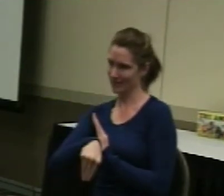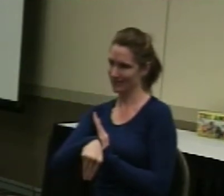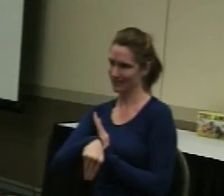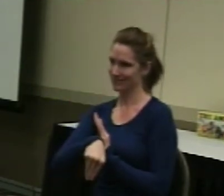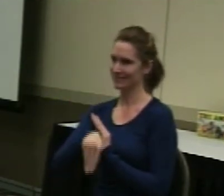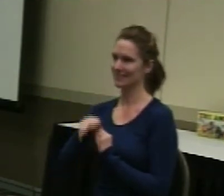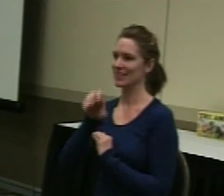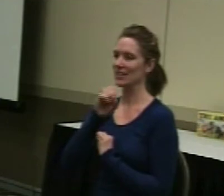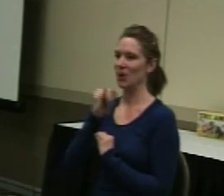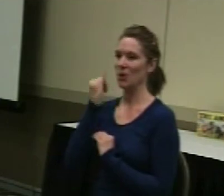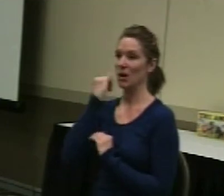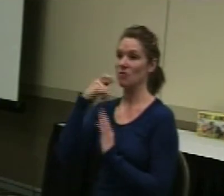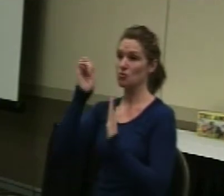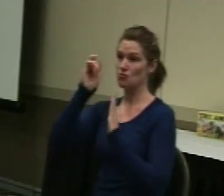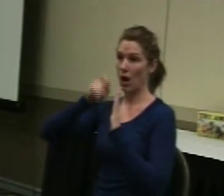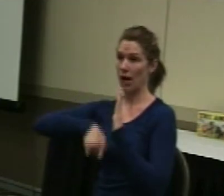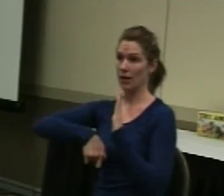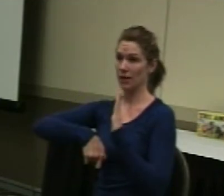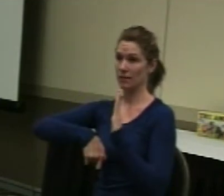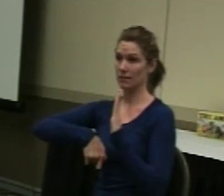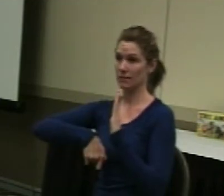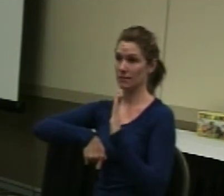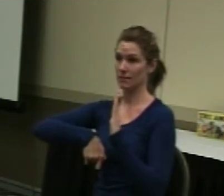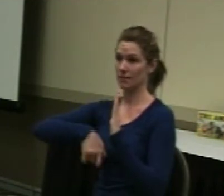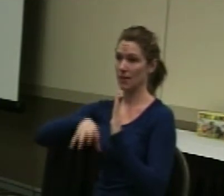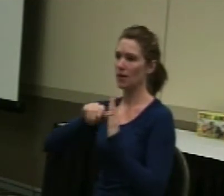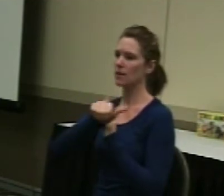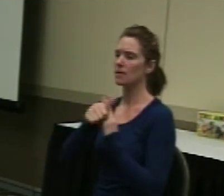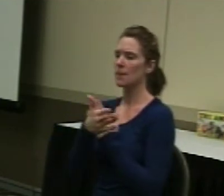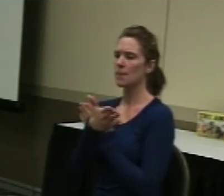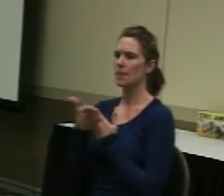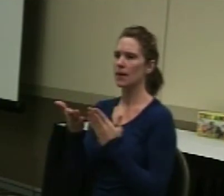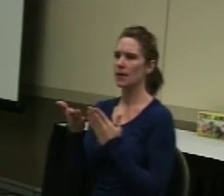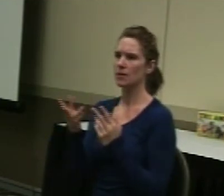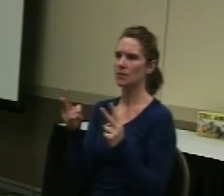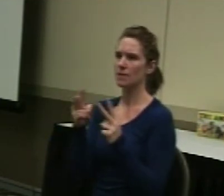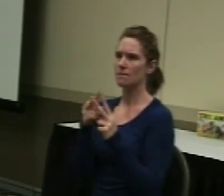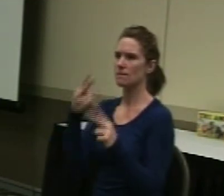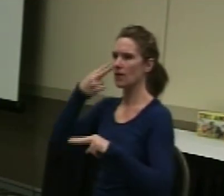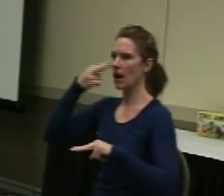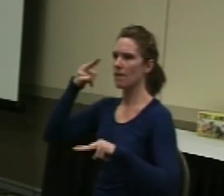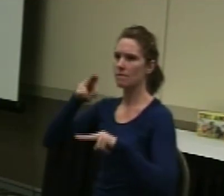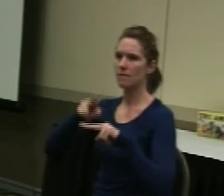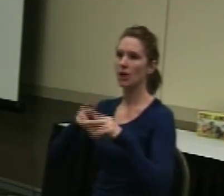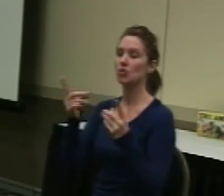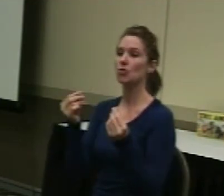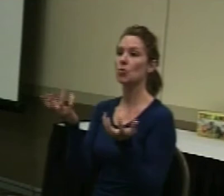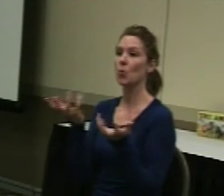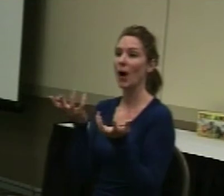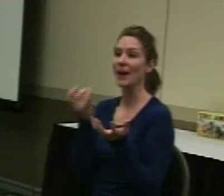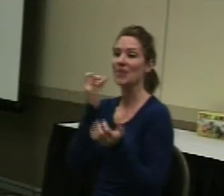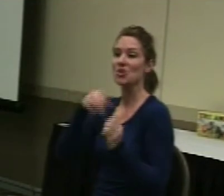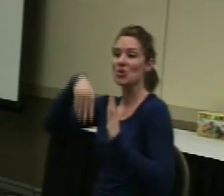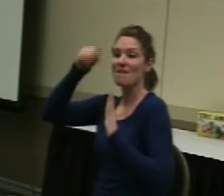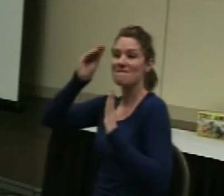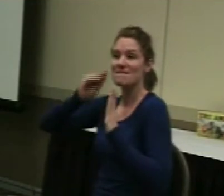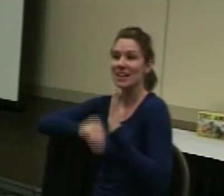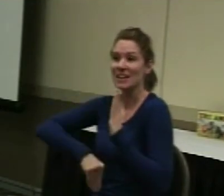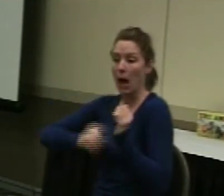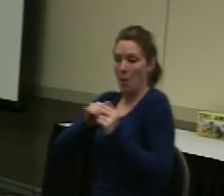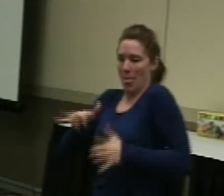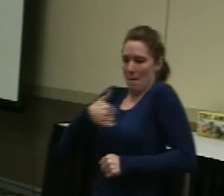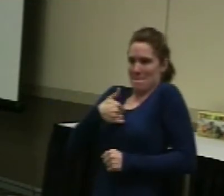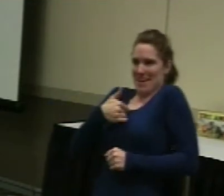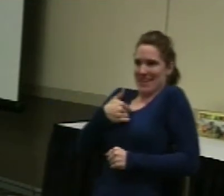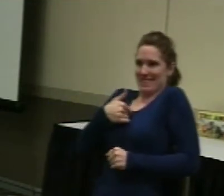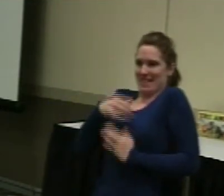if you write in there, and another thing that would be so fun to do would be if you could fill them in without me. That